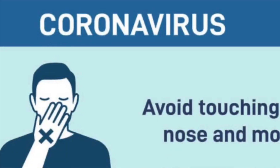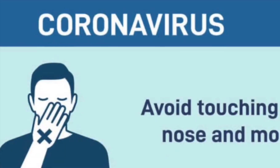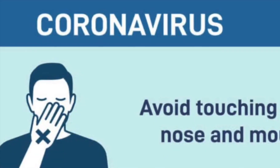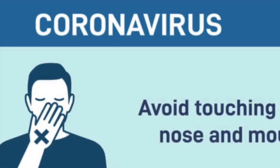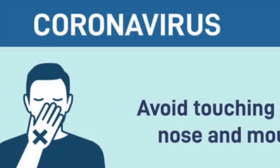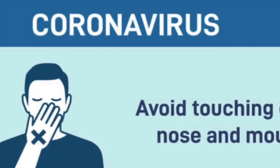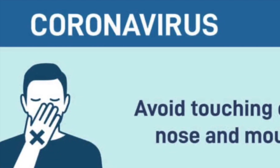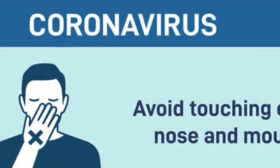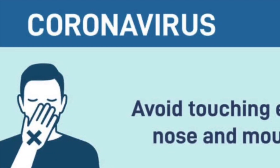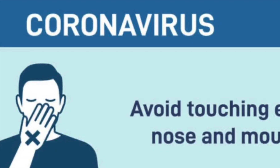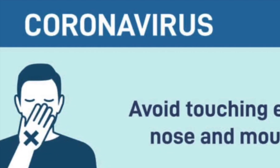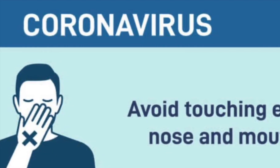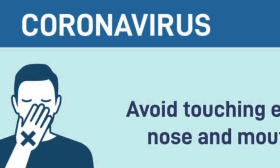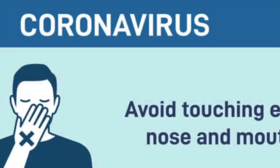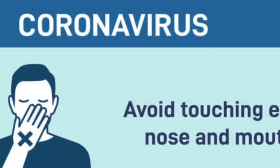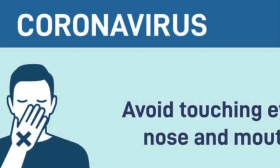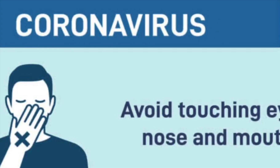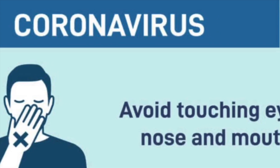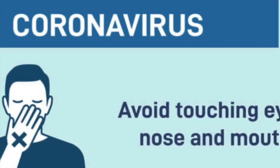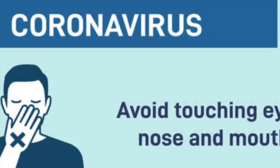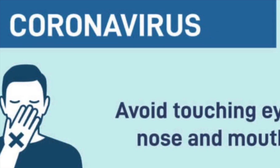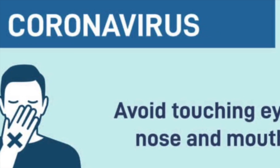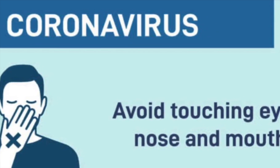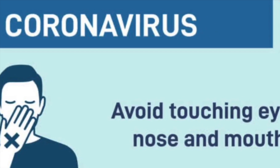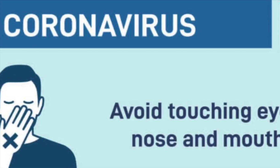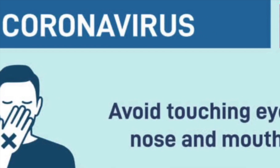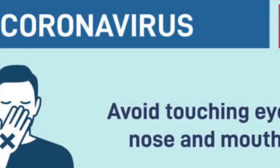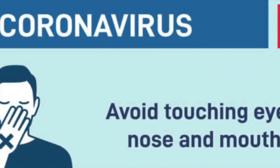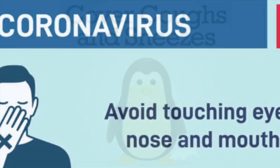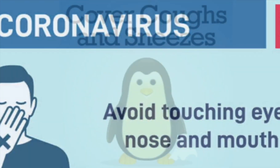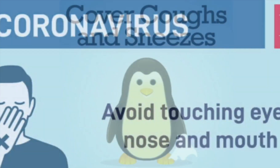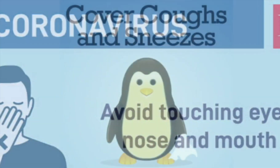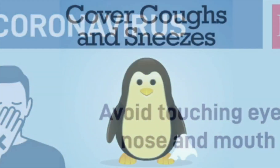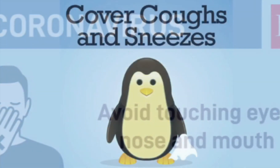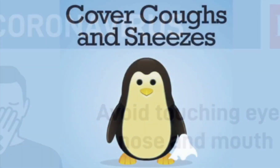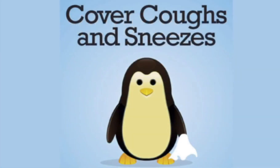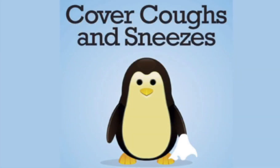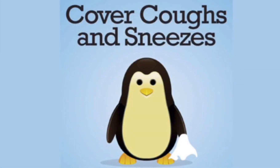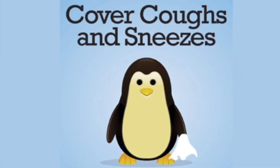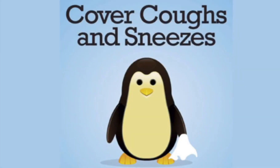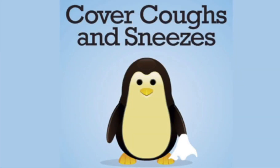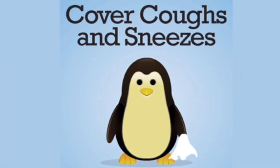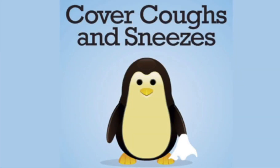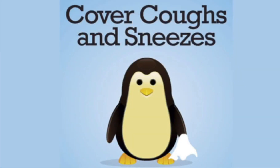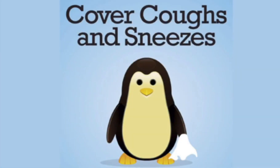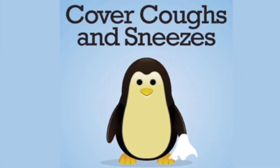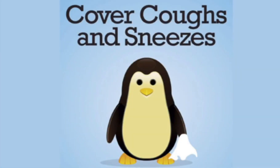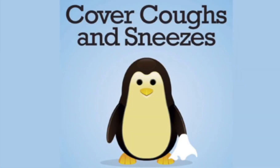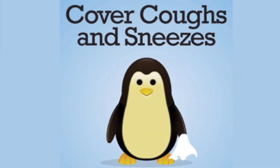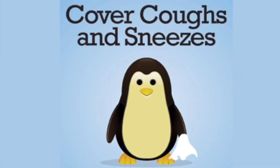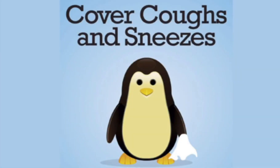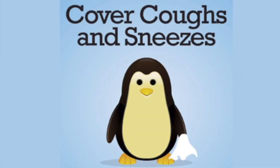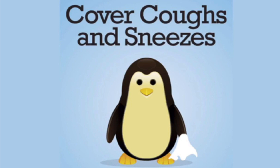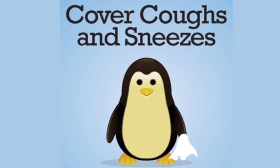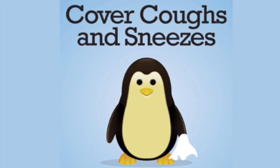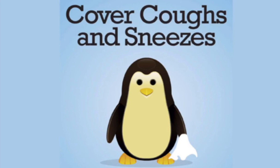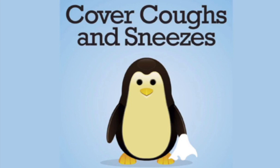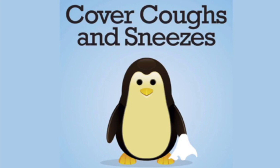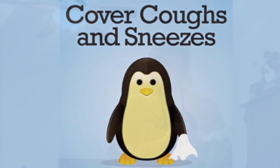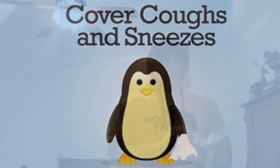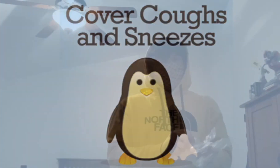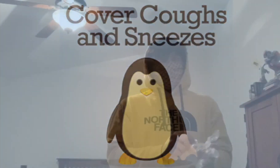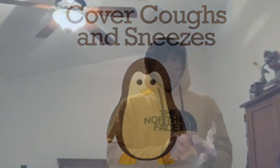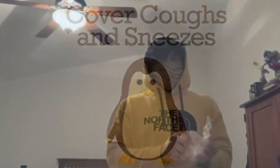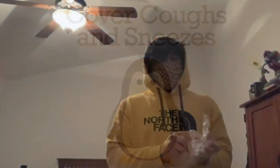face, eyes, nose, and mouth if your hands aren't completely clean. Also, out in public, doing